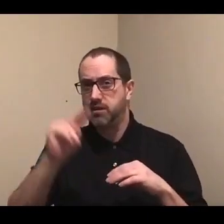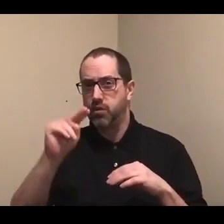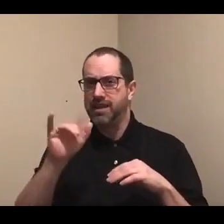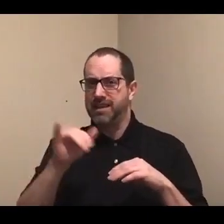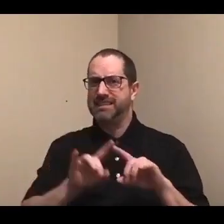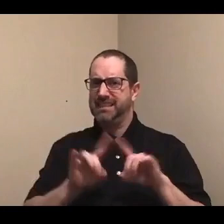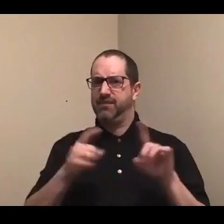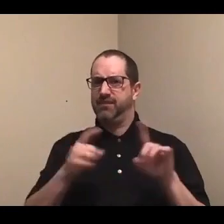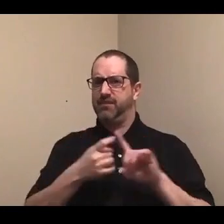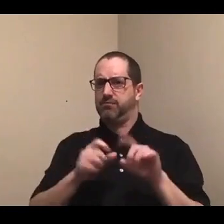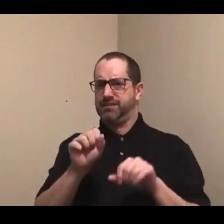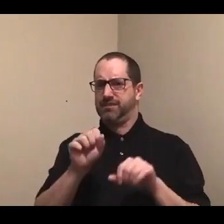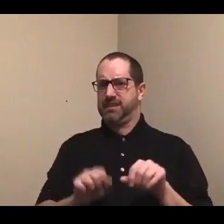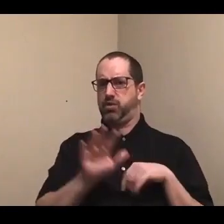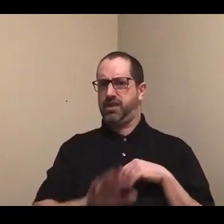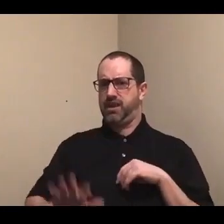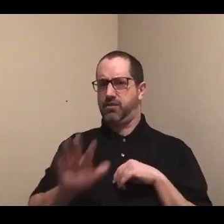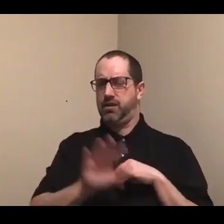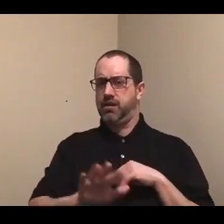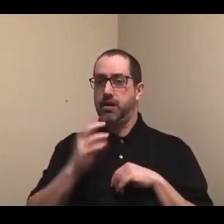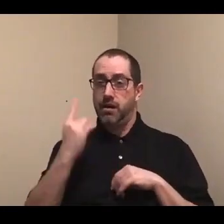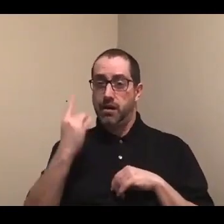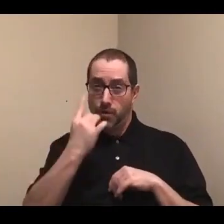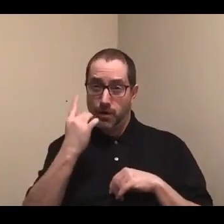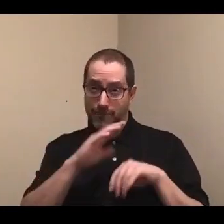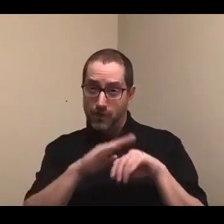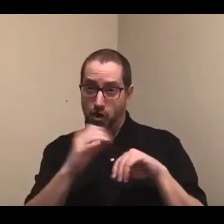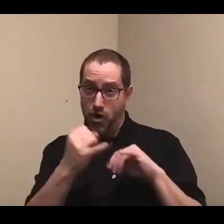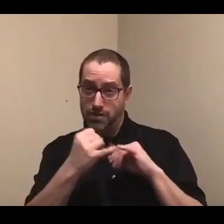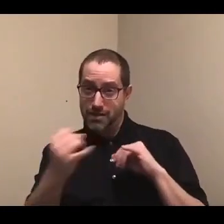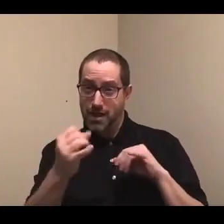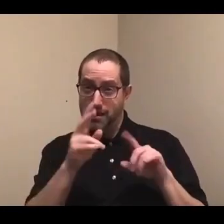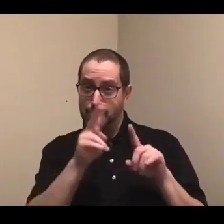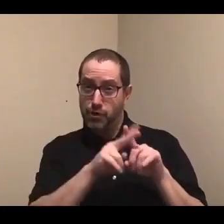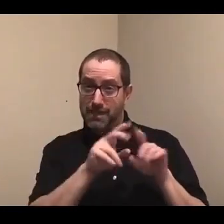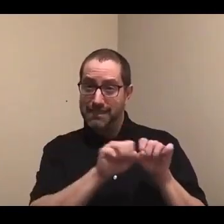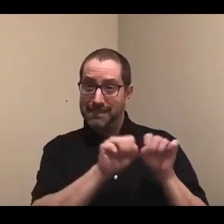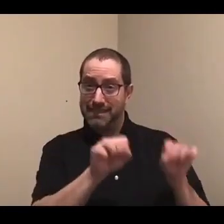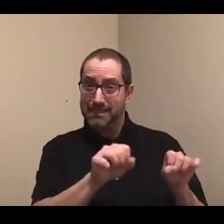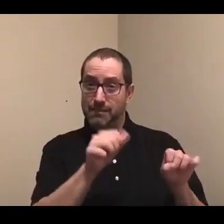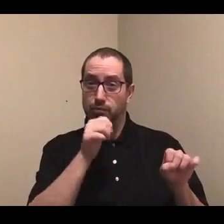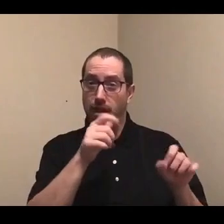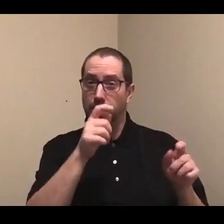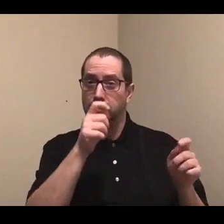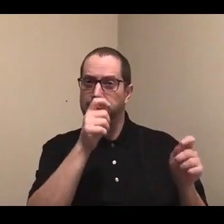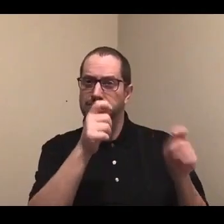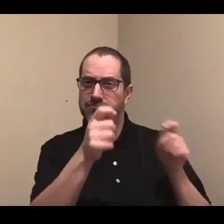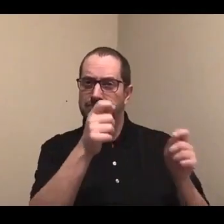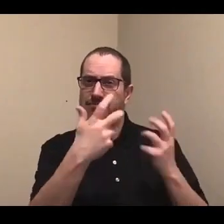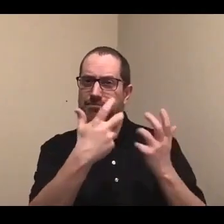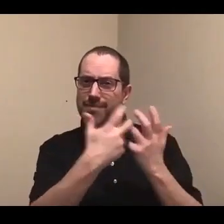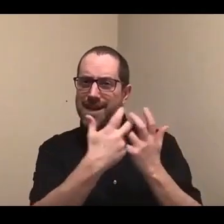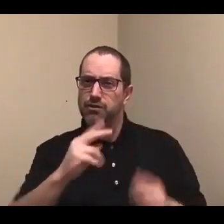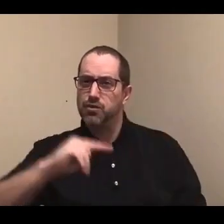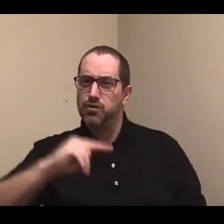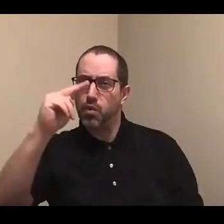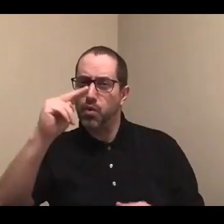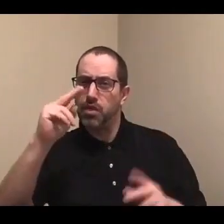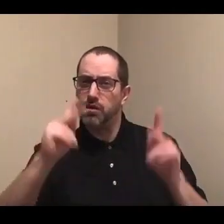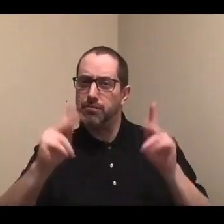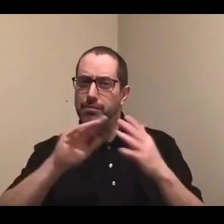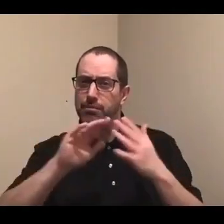And we're wondering if the online booking system is going to be adjusted for northern communities based on that information.